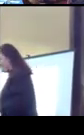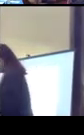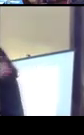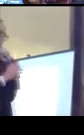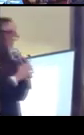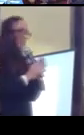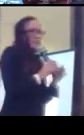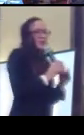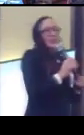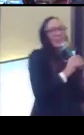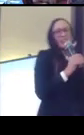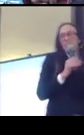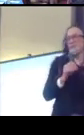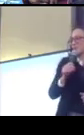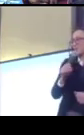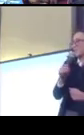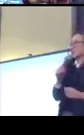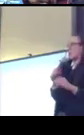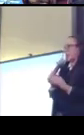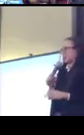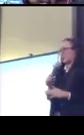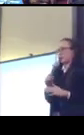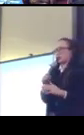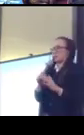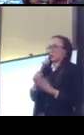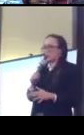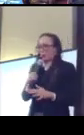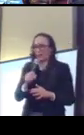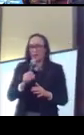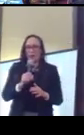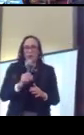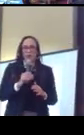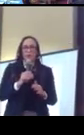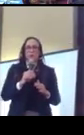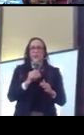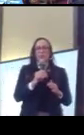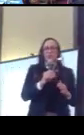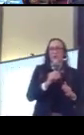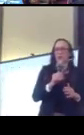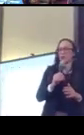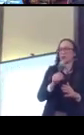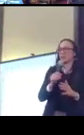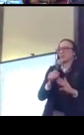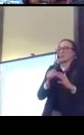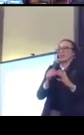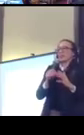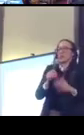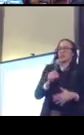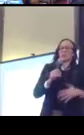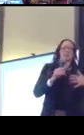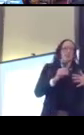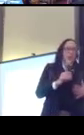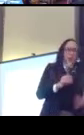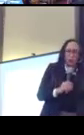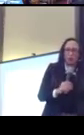All right, we're almost done. So this may actually be one of the most important chapters of this whole document because,